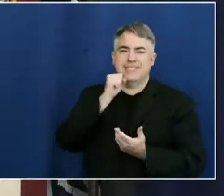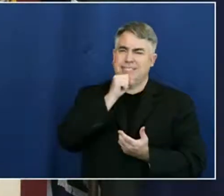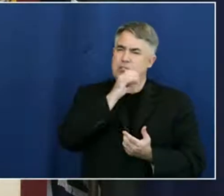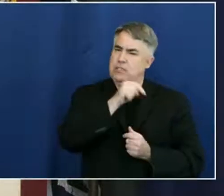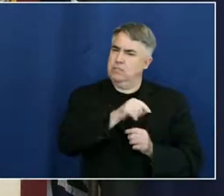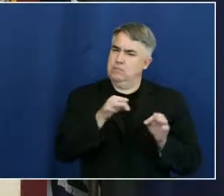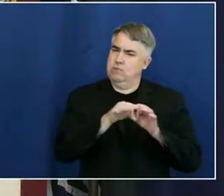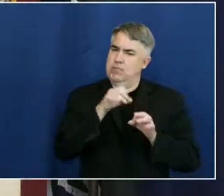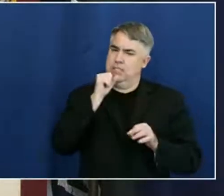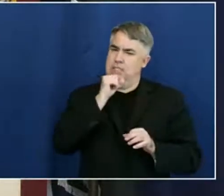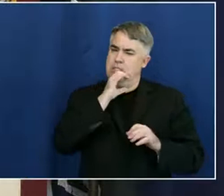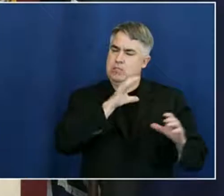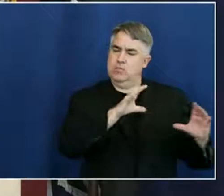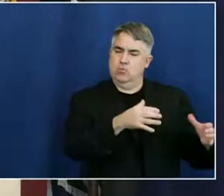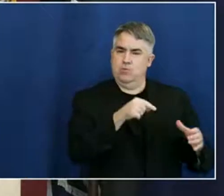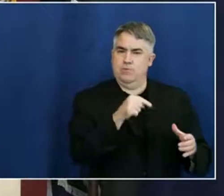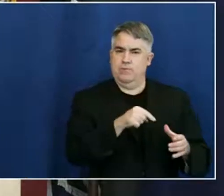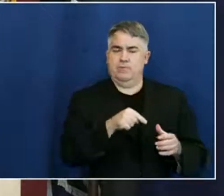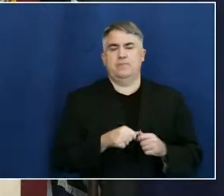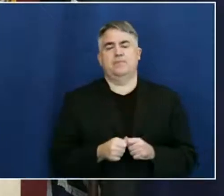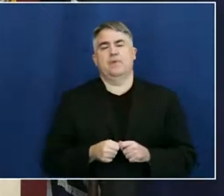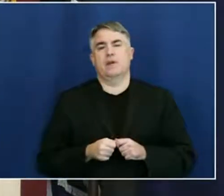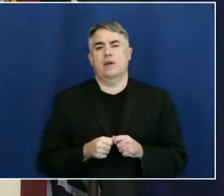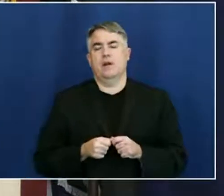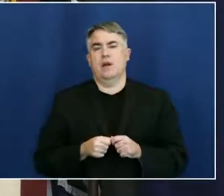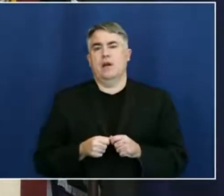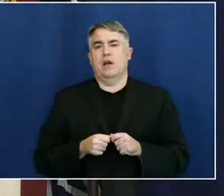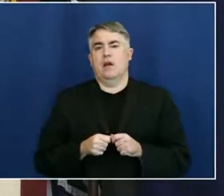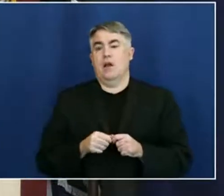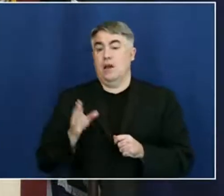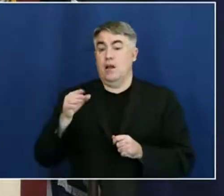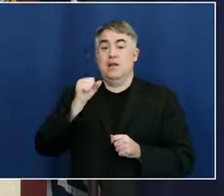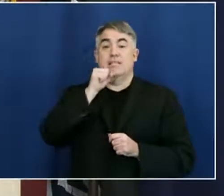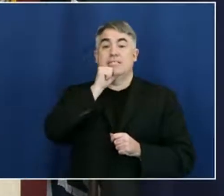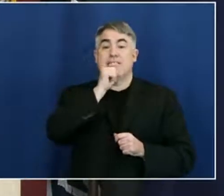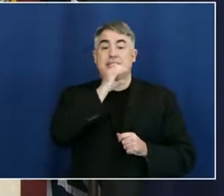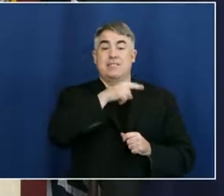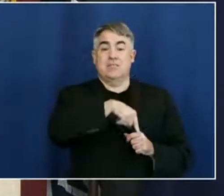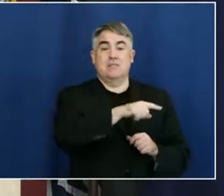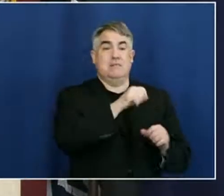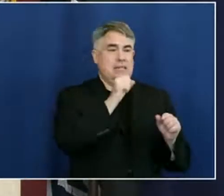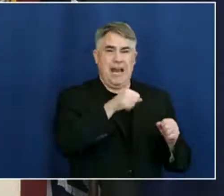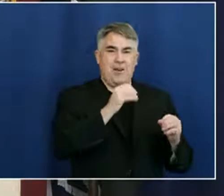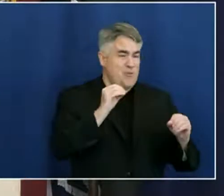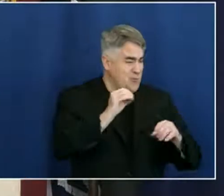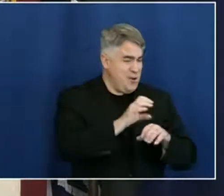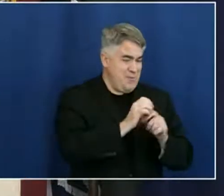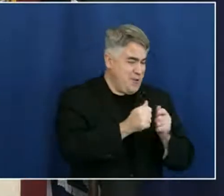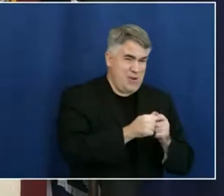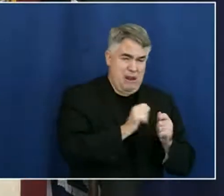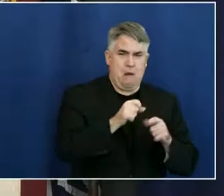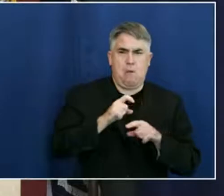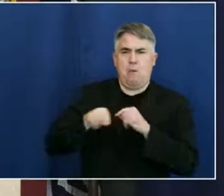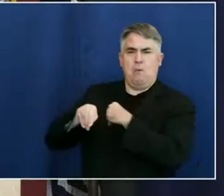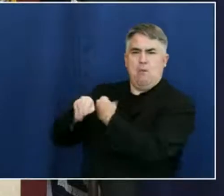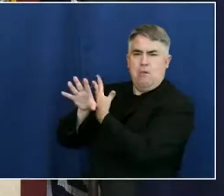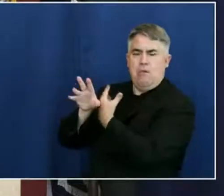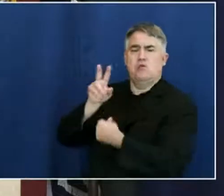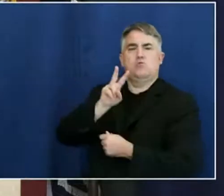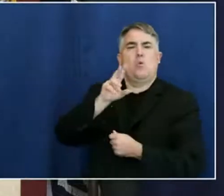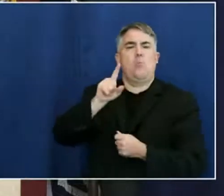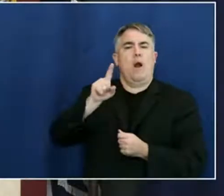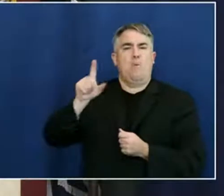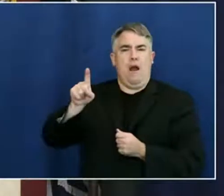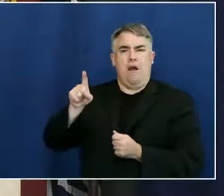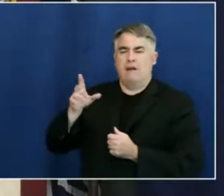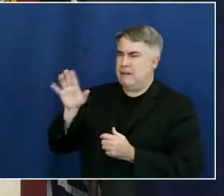continues to not only receive phone calls from seniors, but to schedule their appointments for them. And we are seeing those numbers